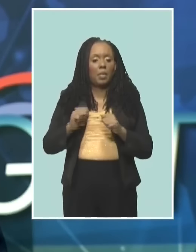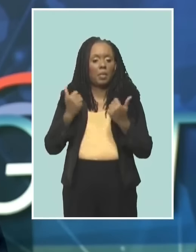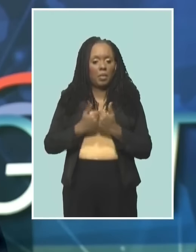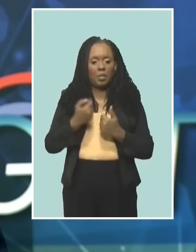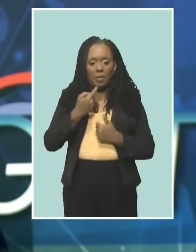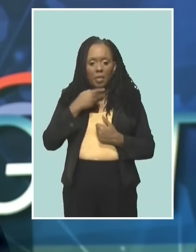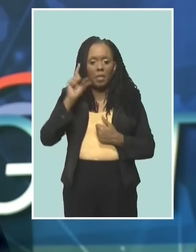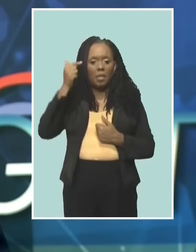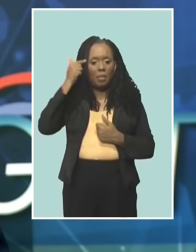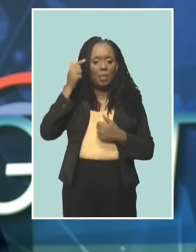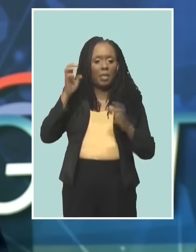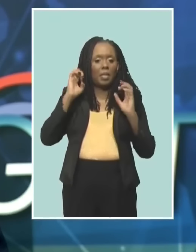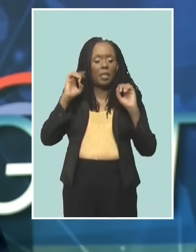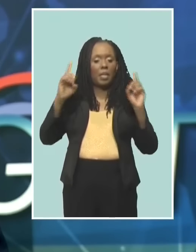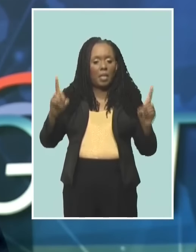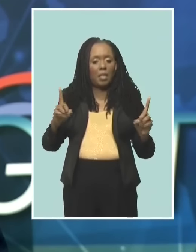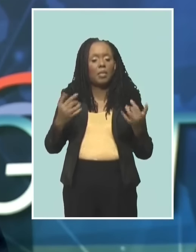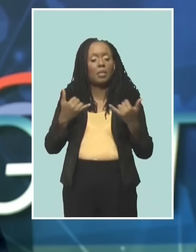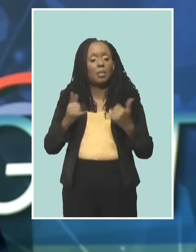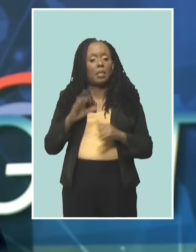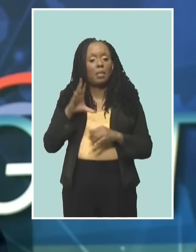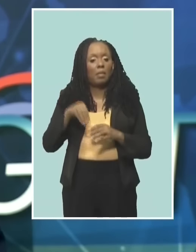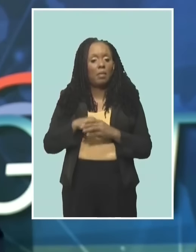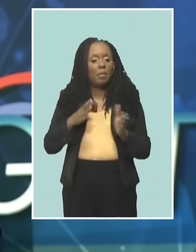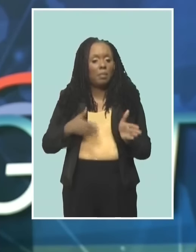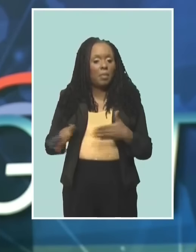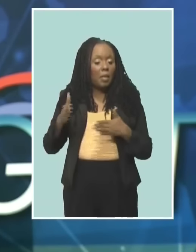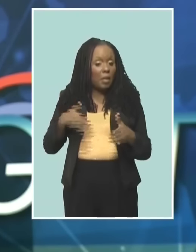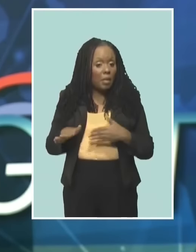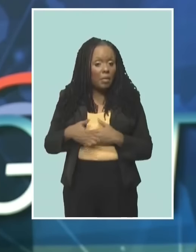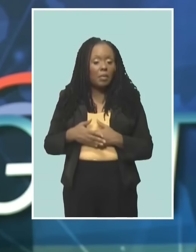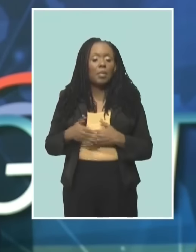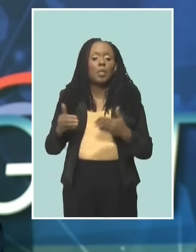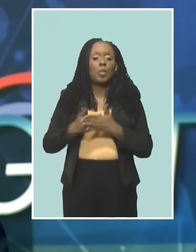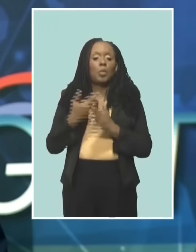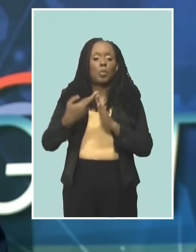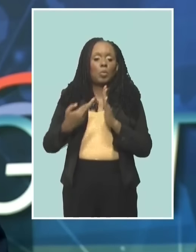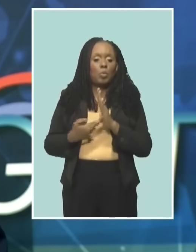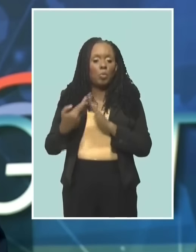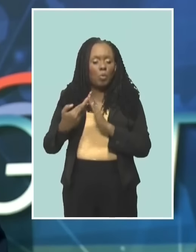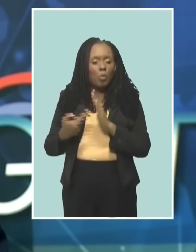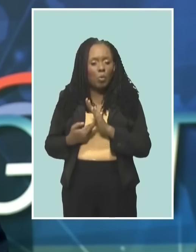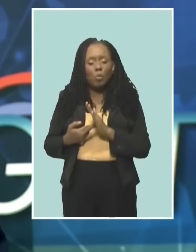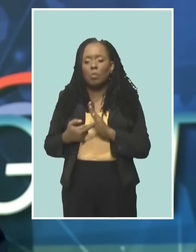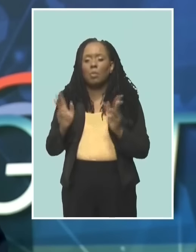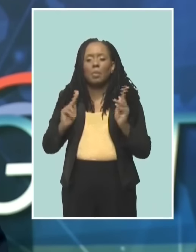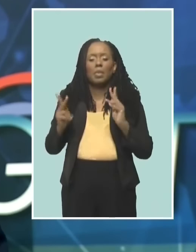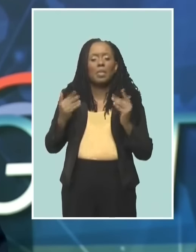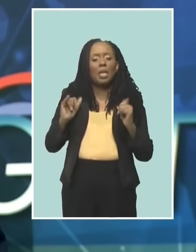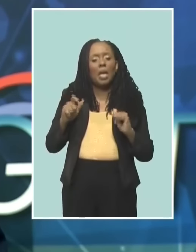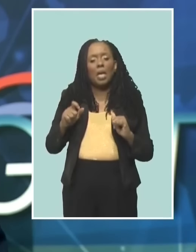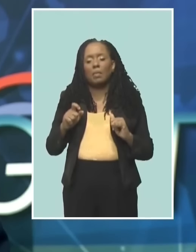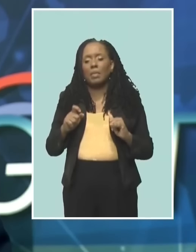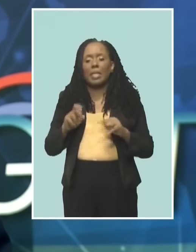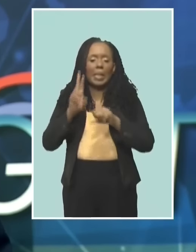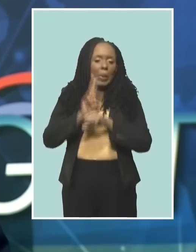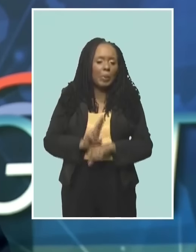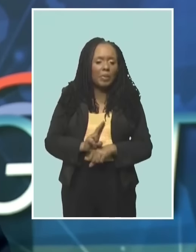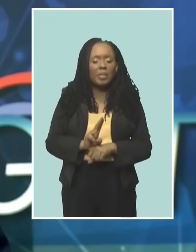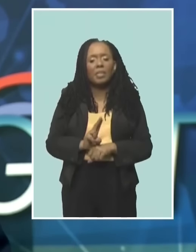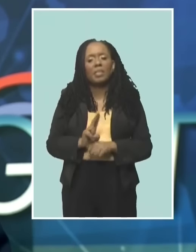says public education is in their plans as the new protocol will take time as people migrate to the digital